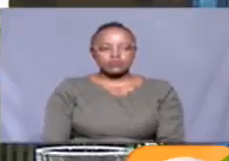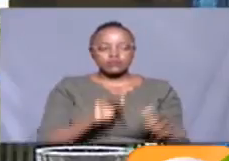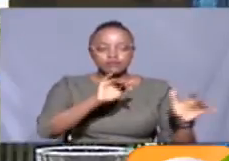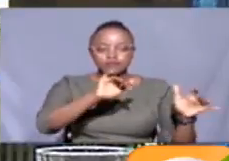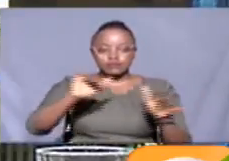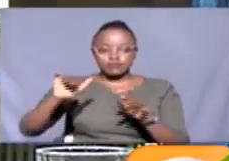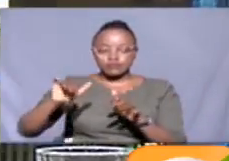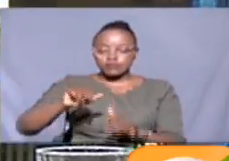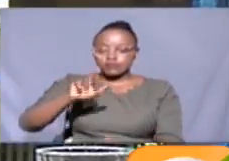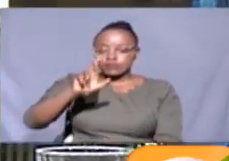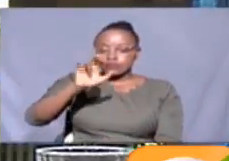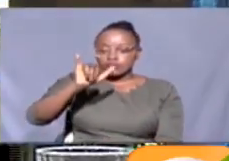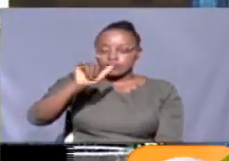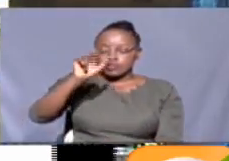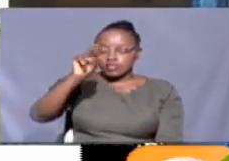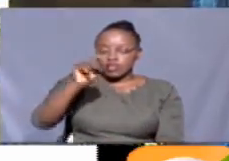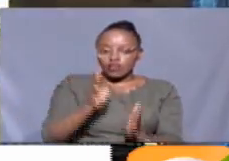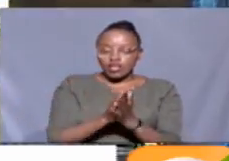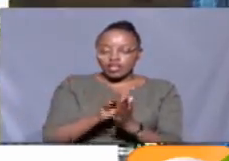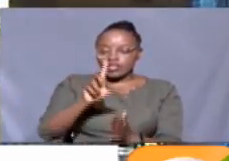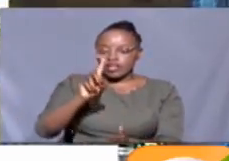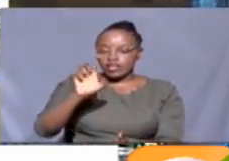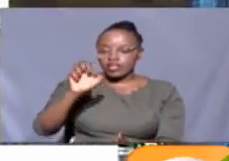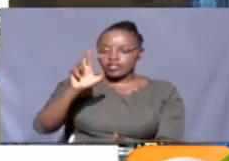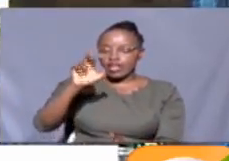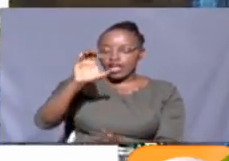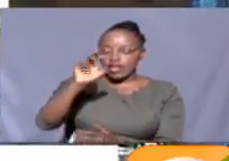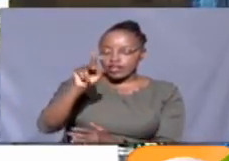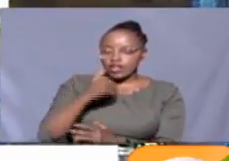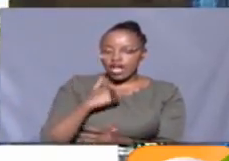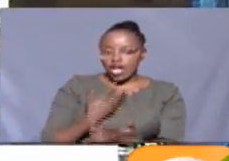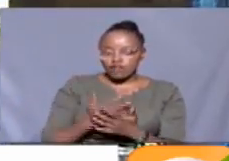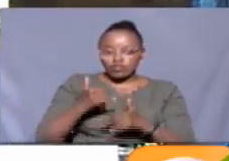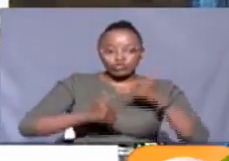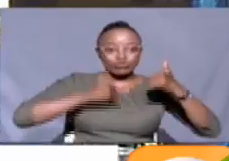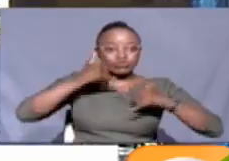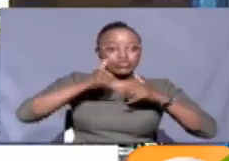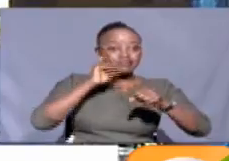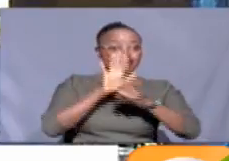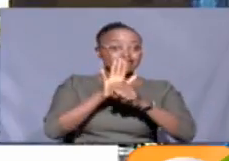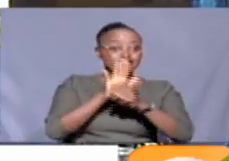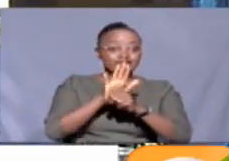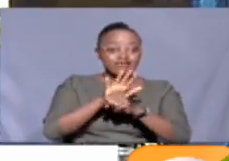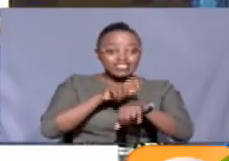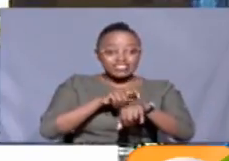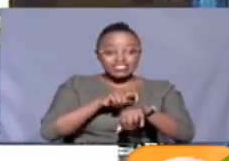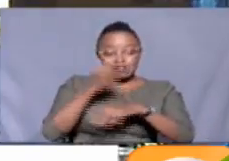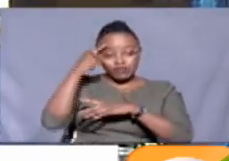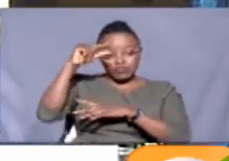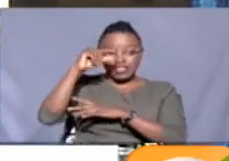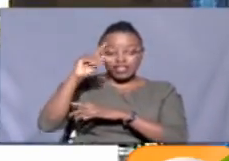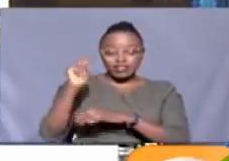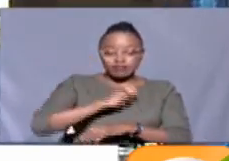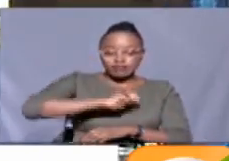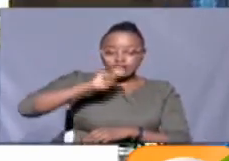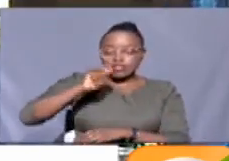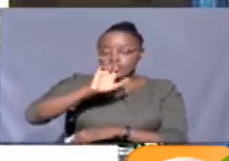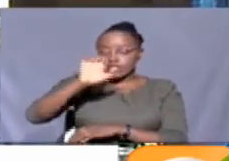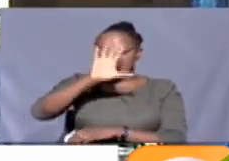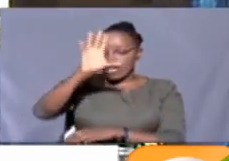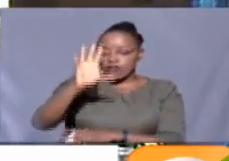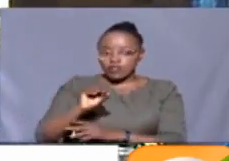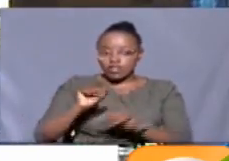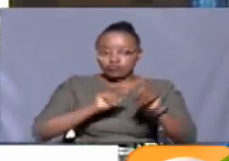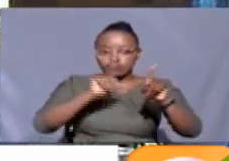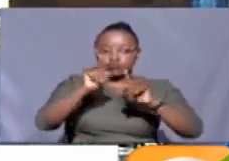And Ryan Randiek and Derrick Ominde had double joy on day two of the International Tennis Federation East African Tennis Tour